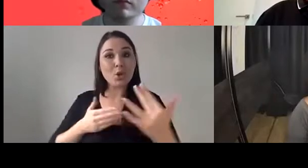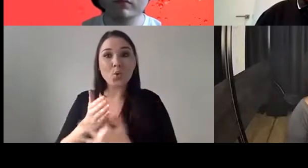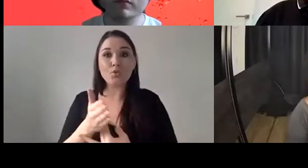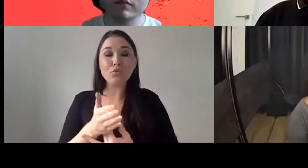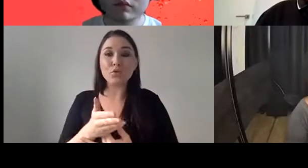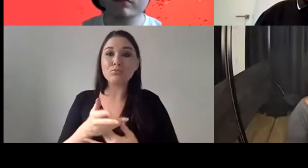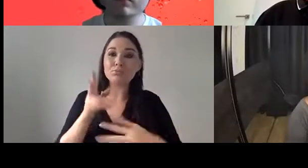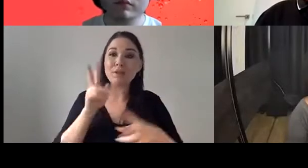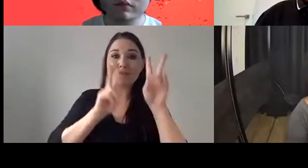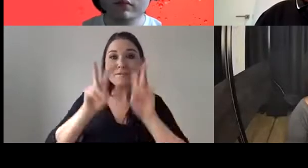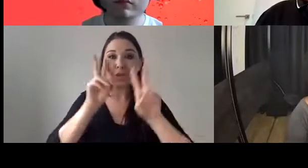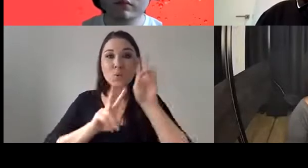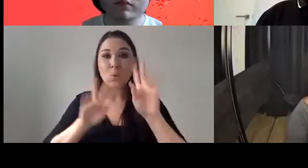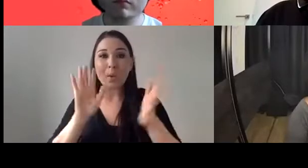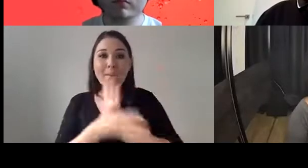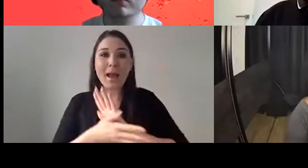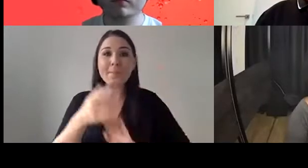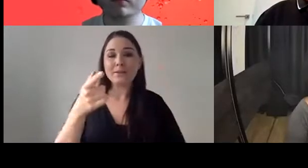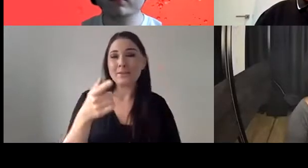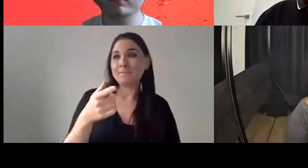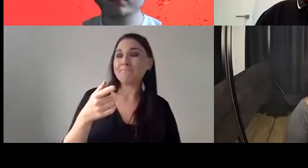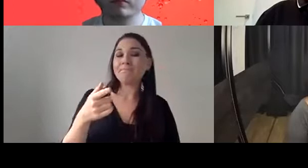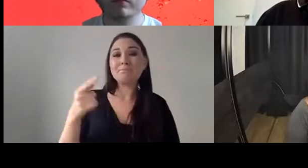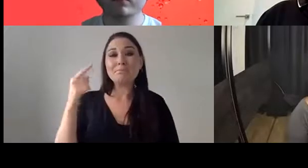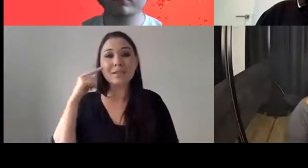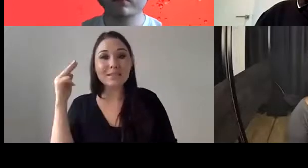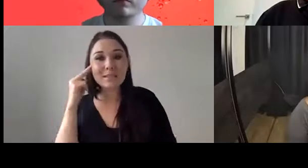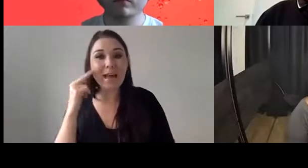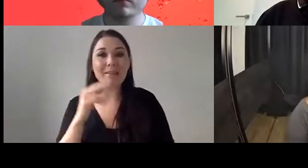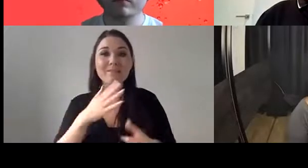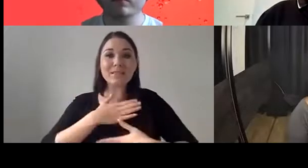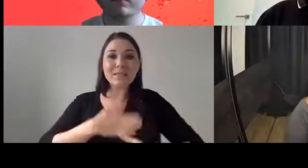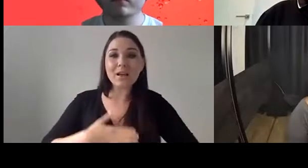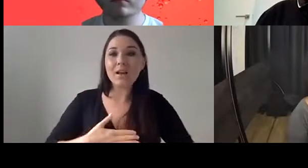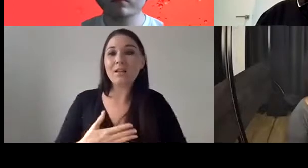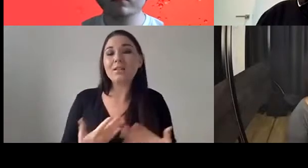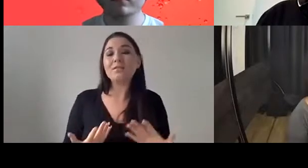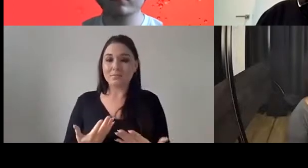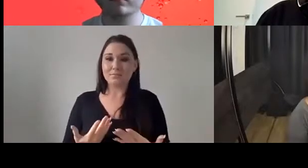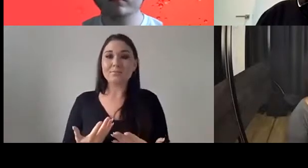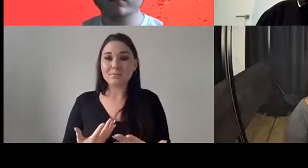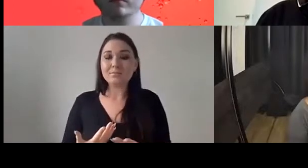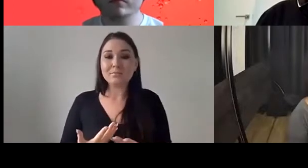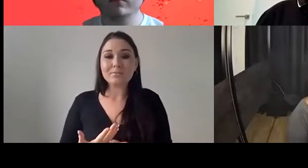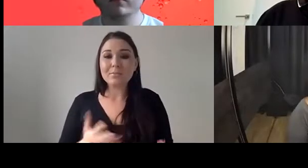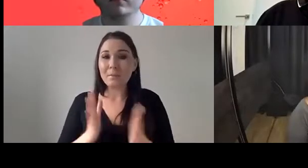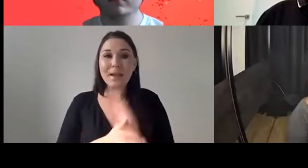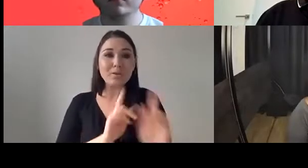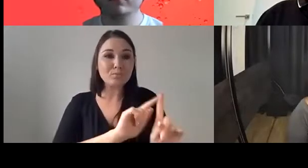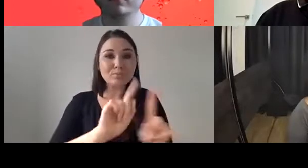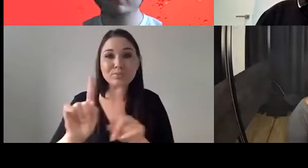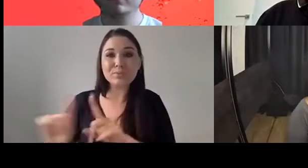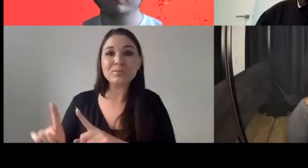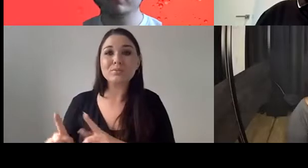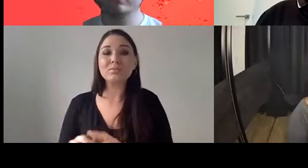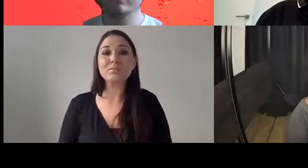visual impairment, a hearing impairment, a physical impairment to go through your recruitment process? And